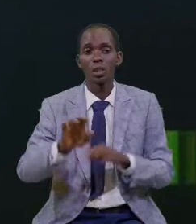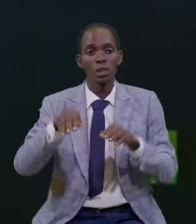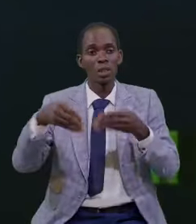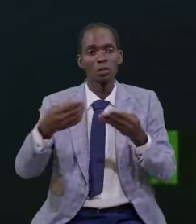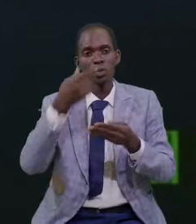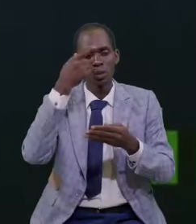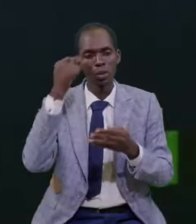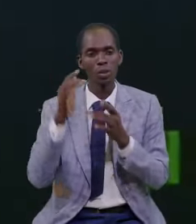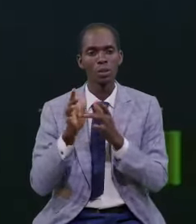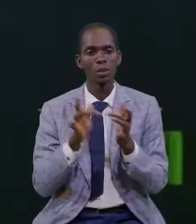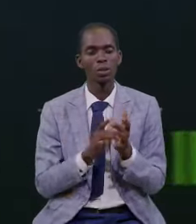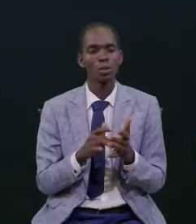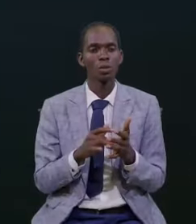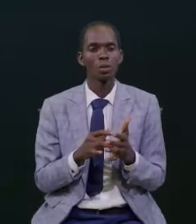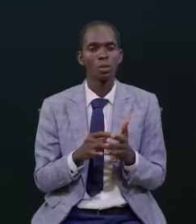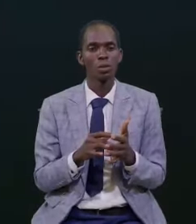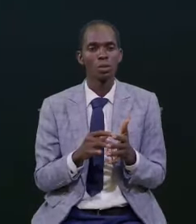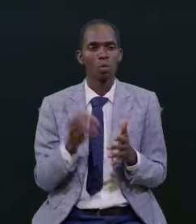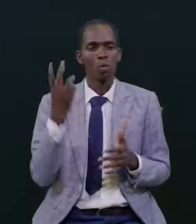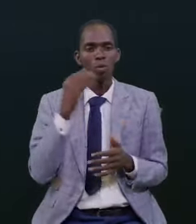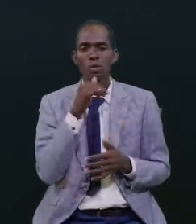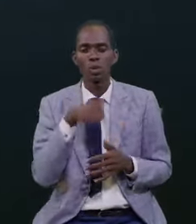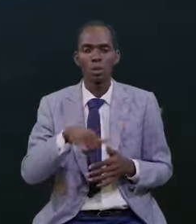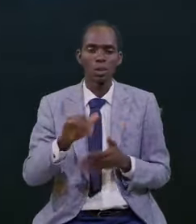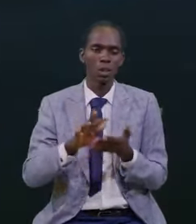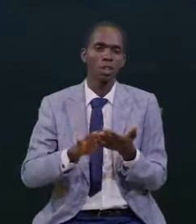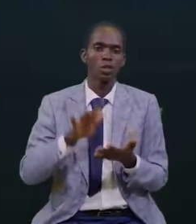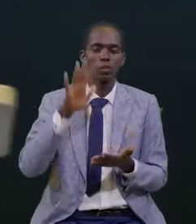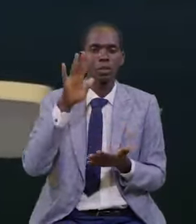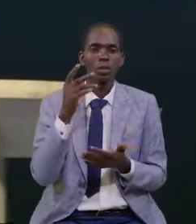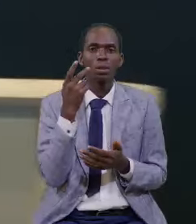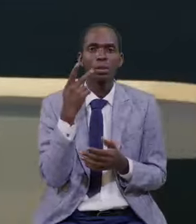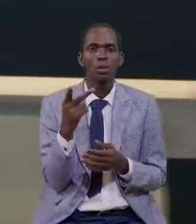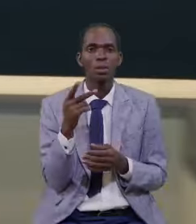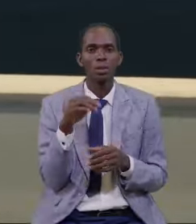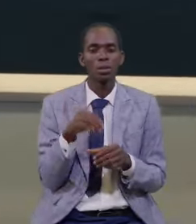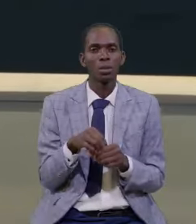not yet glorified. It tells us in